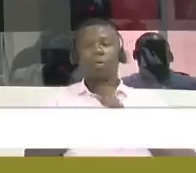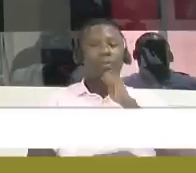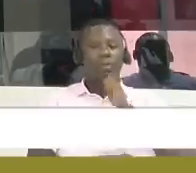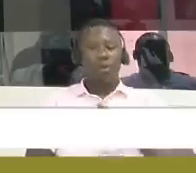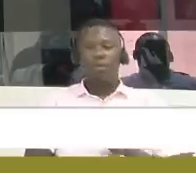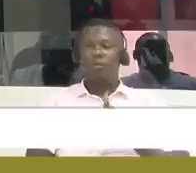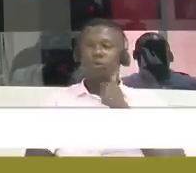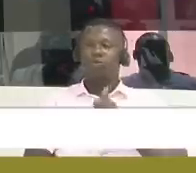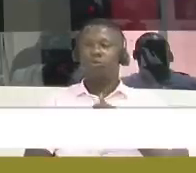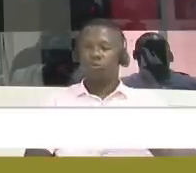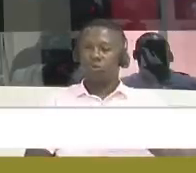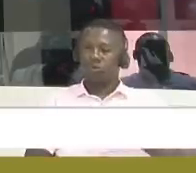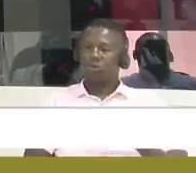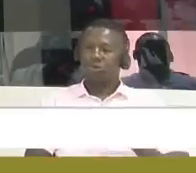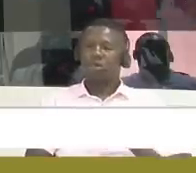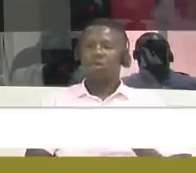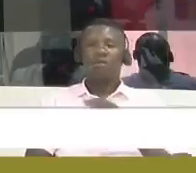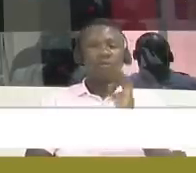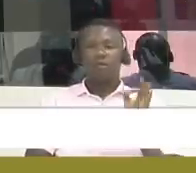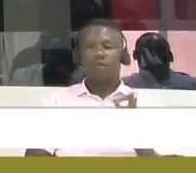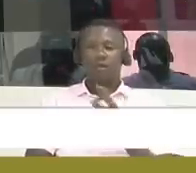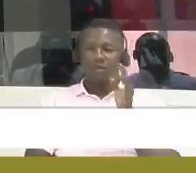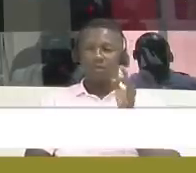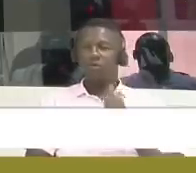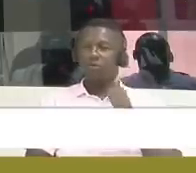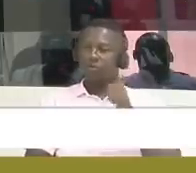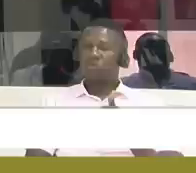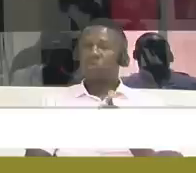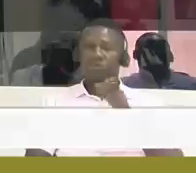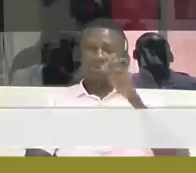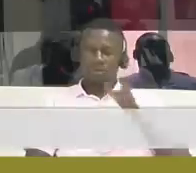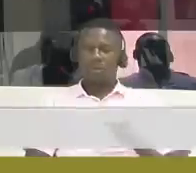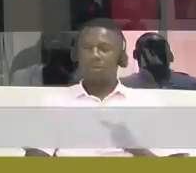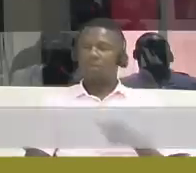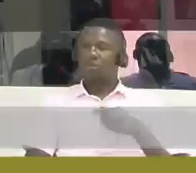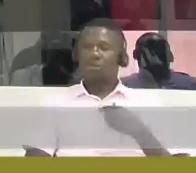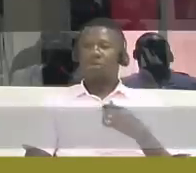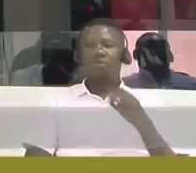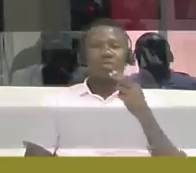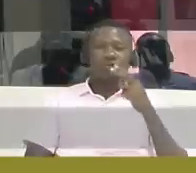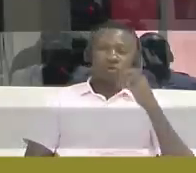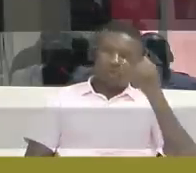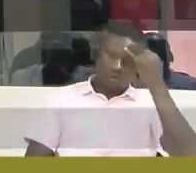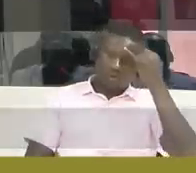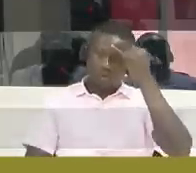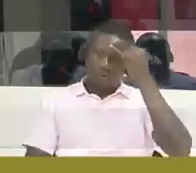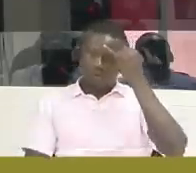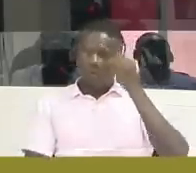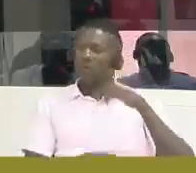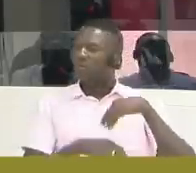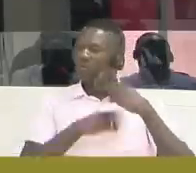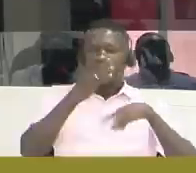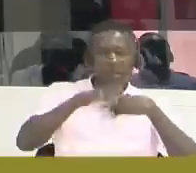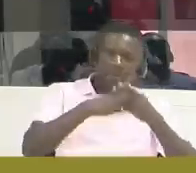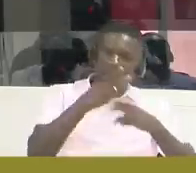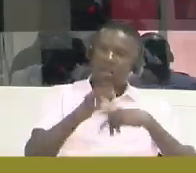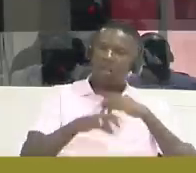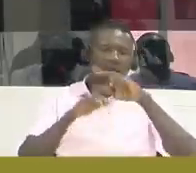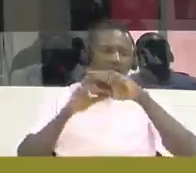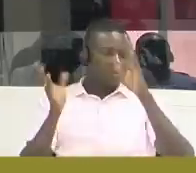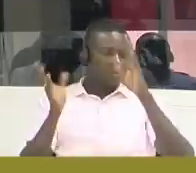a very good person. He was jovial, always playing with everybody, a very